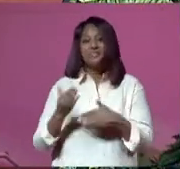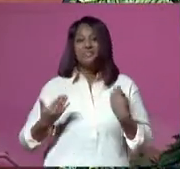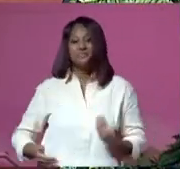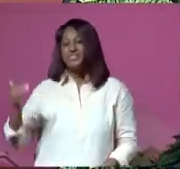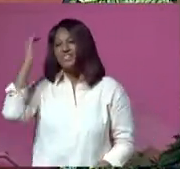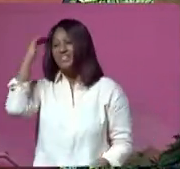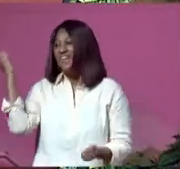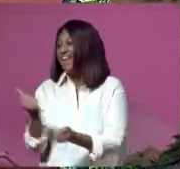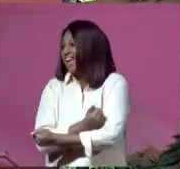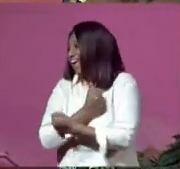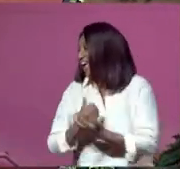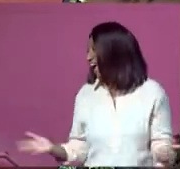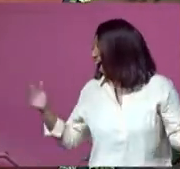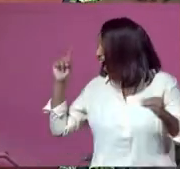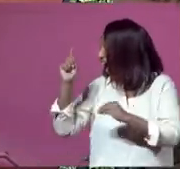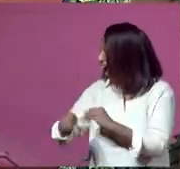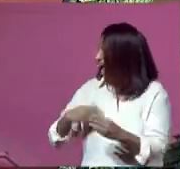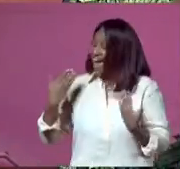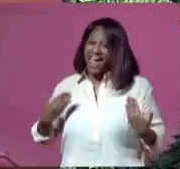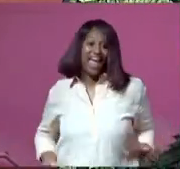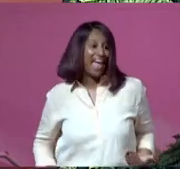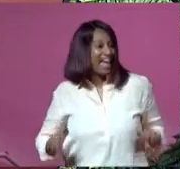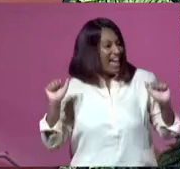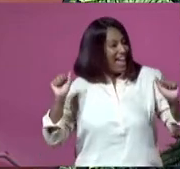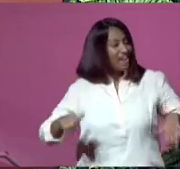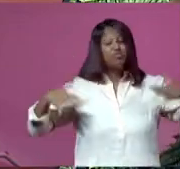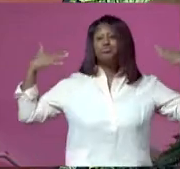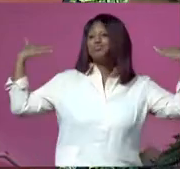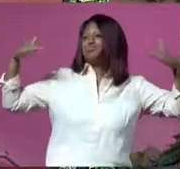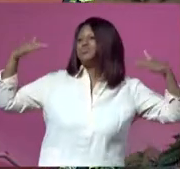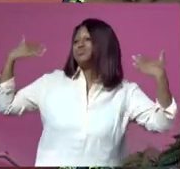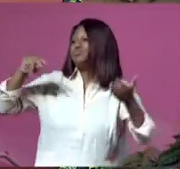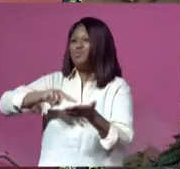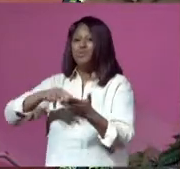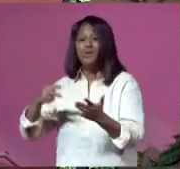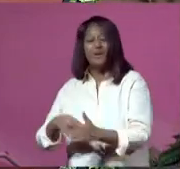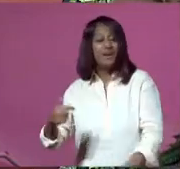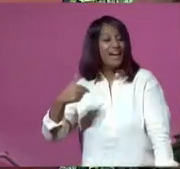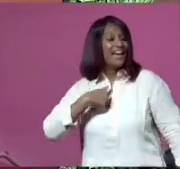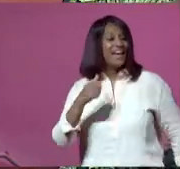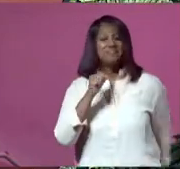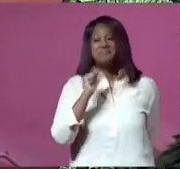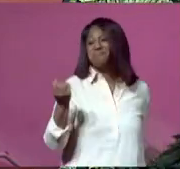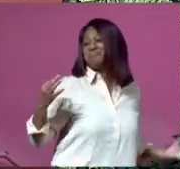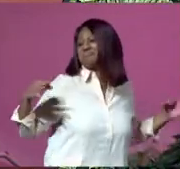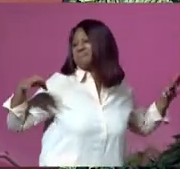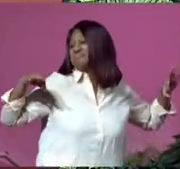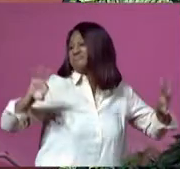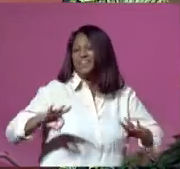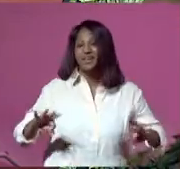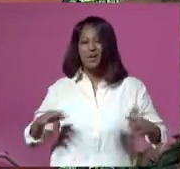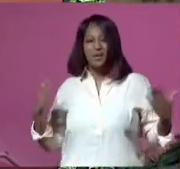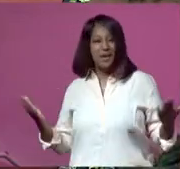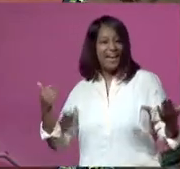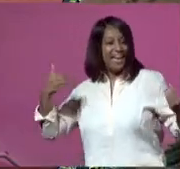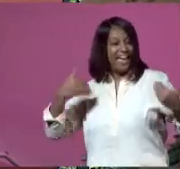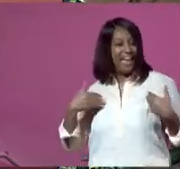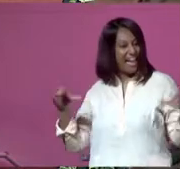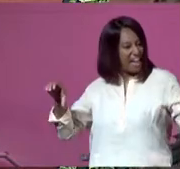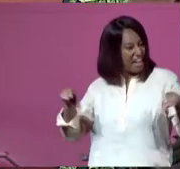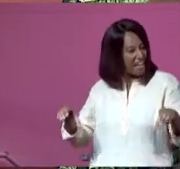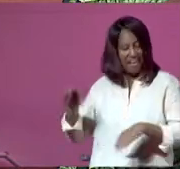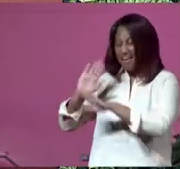everything about me that I can shout, because that means I am not what I have done. And once